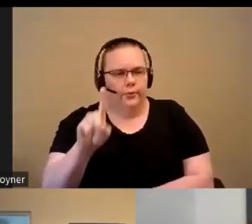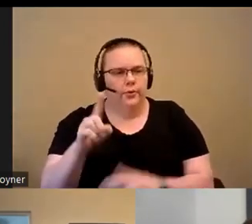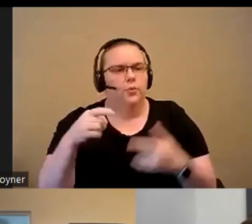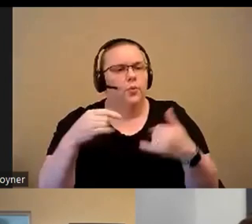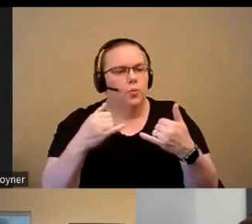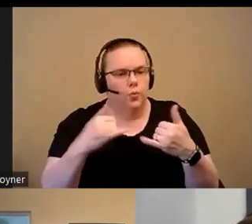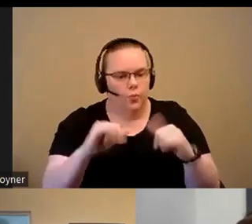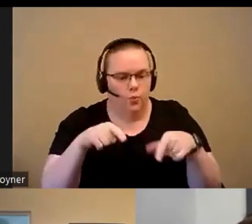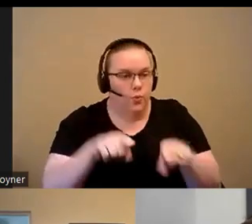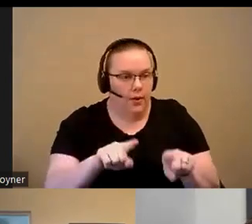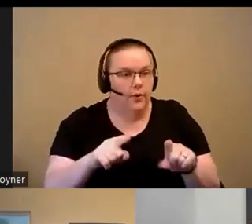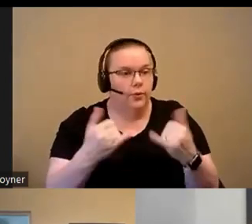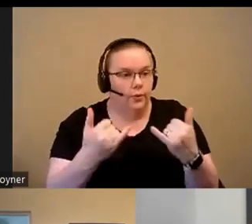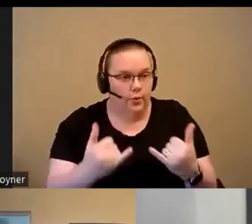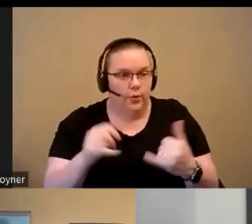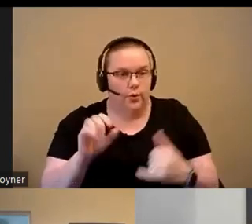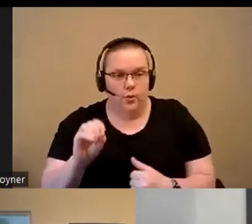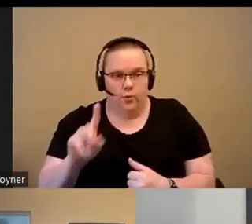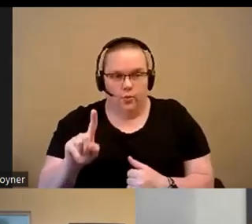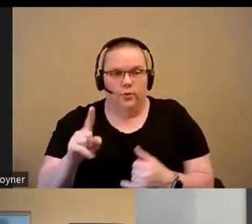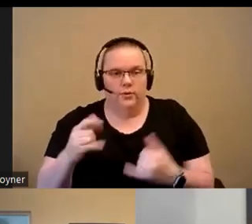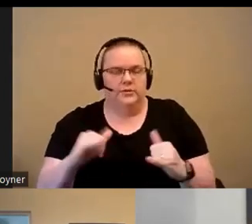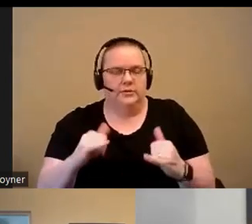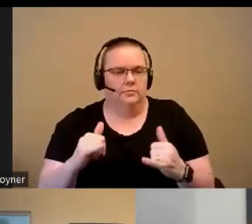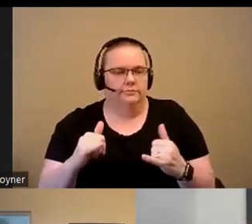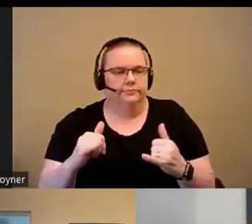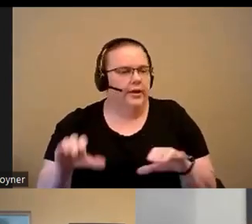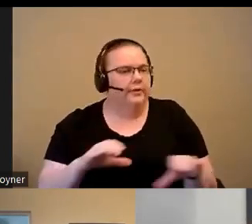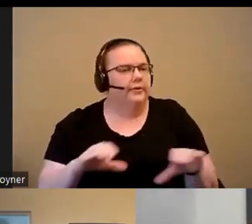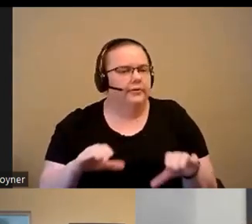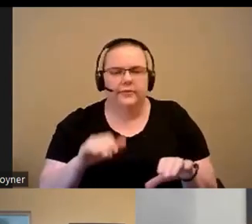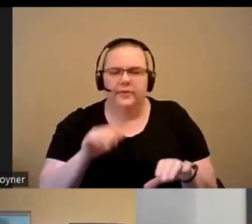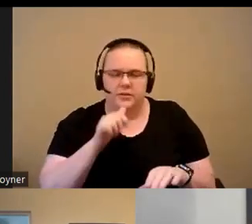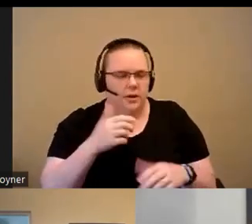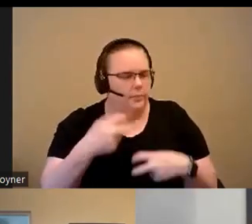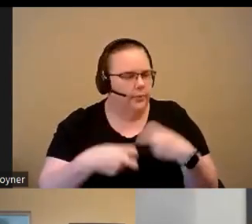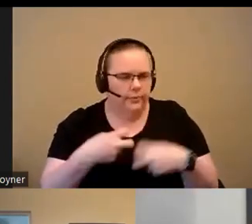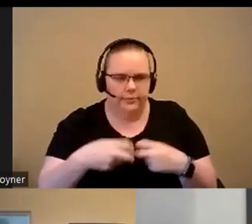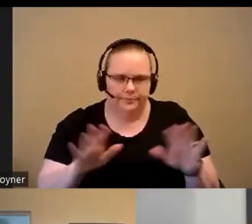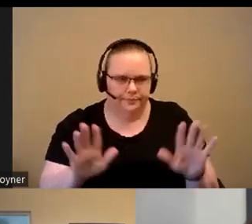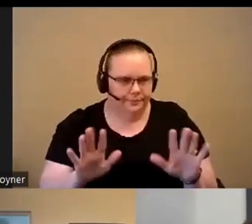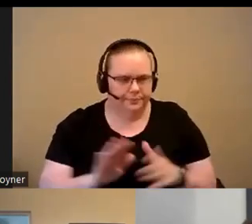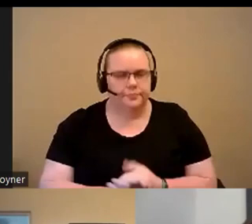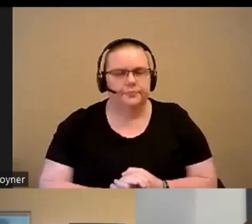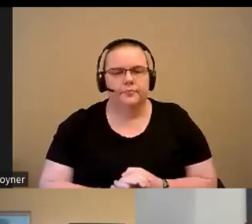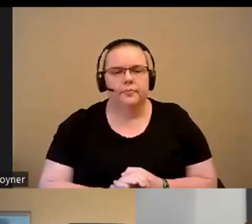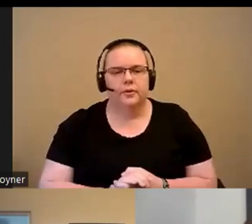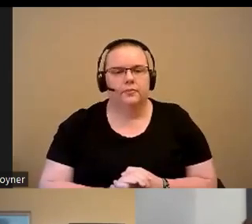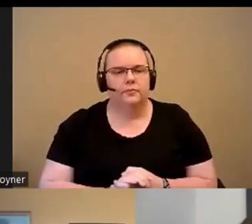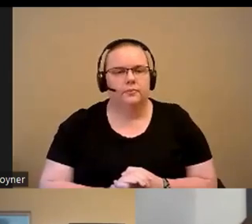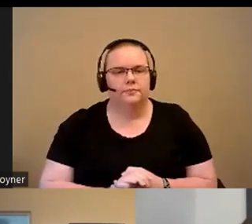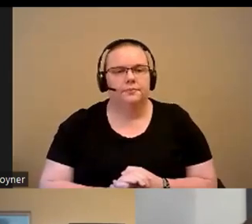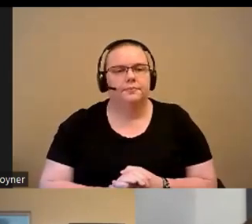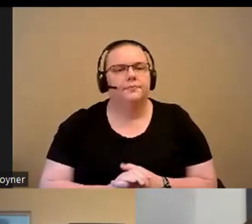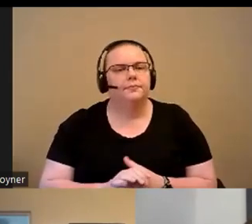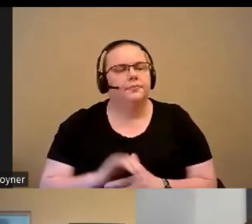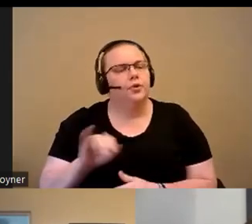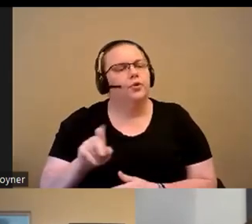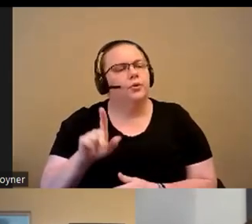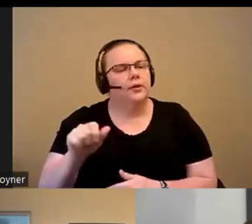is. Mm-hmm. Yeah. That's not a problem at all. They're different classifications. Yeah. I have a particular